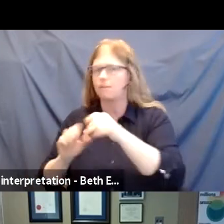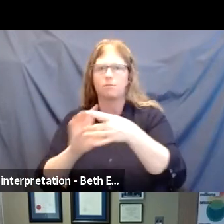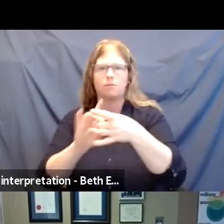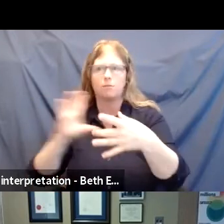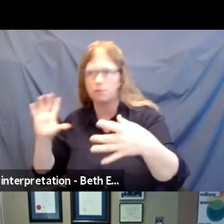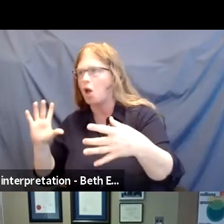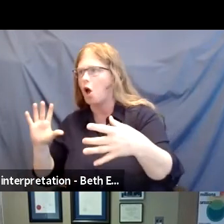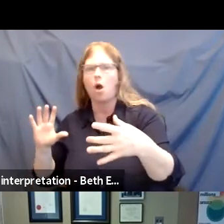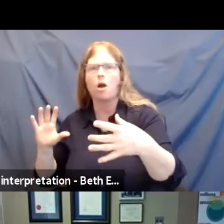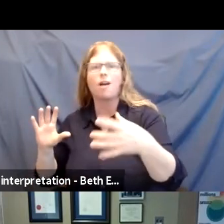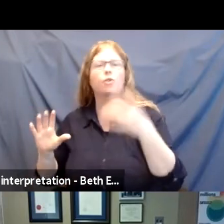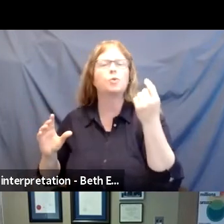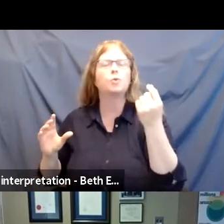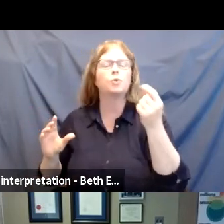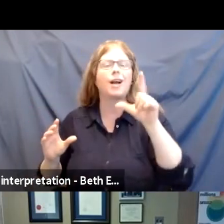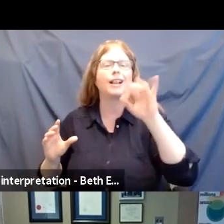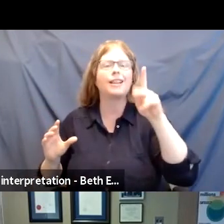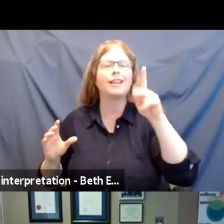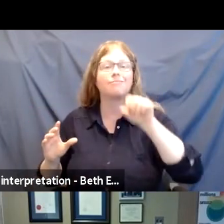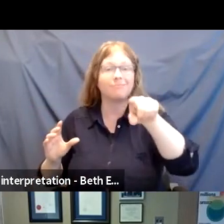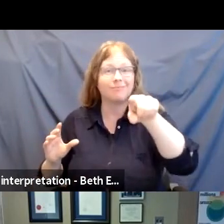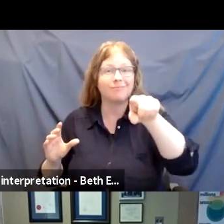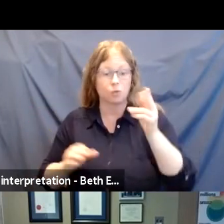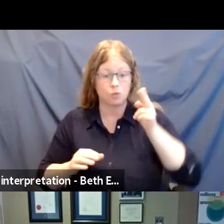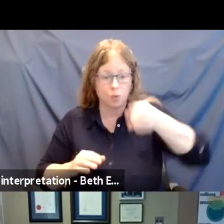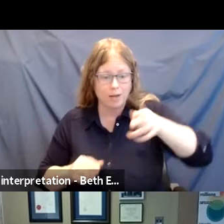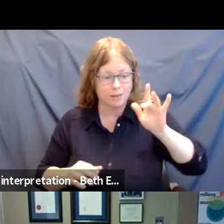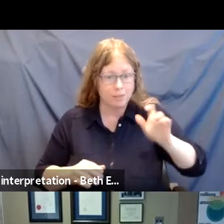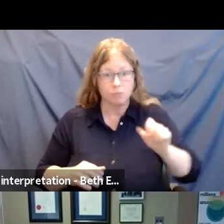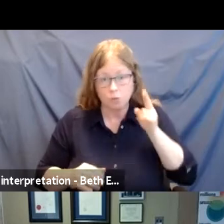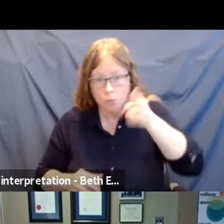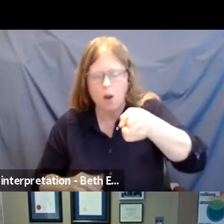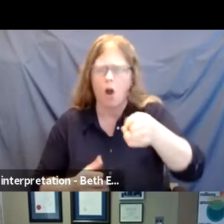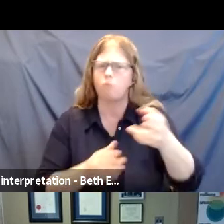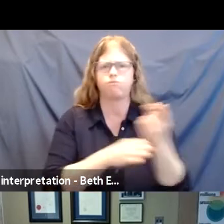just re-enter through the same link that you used to join. So for any